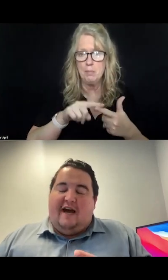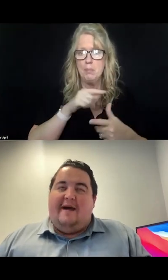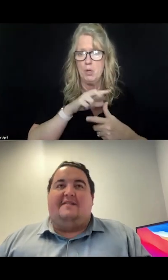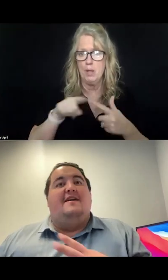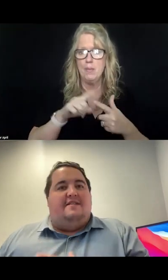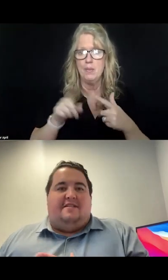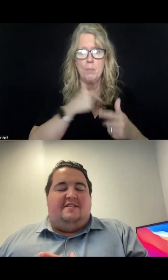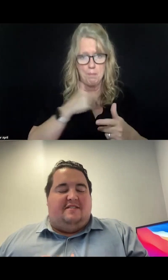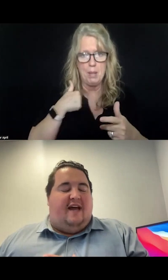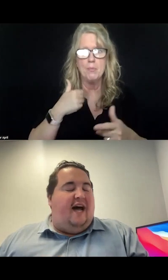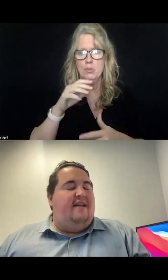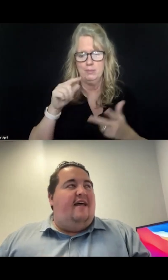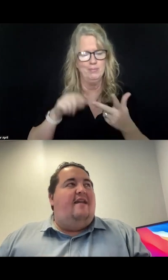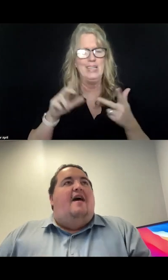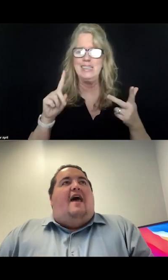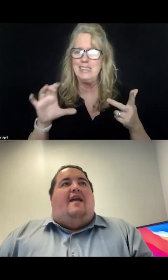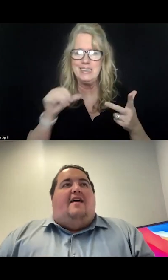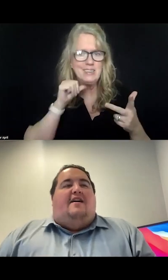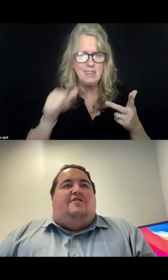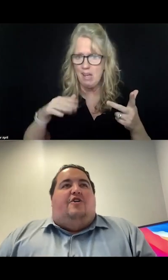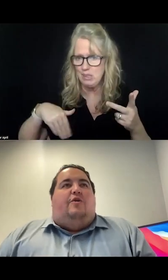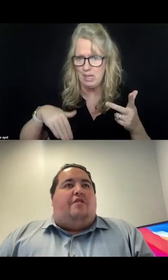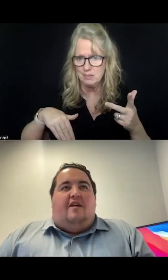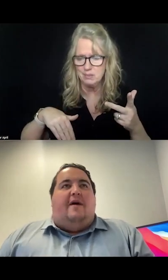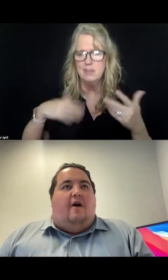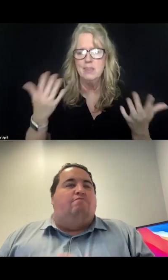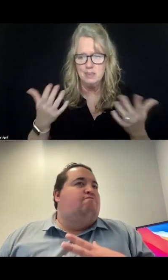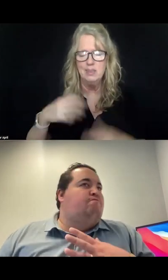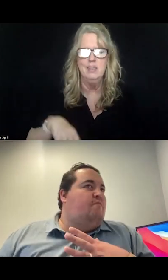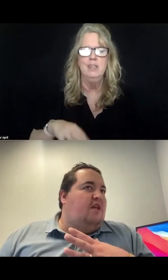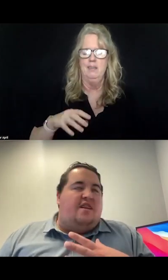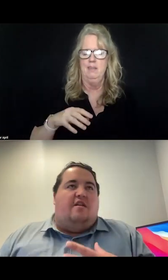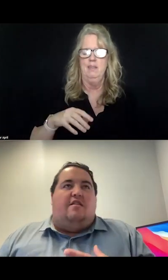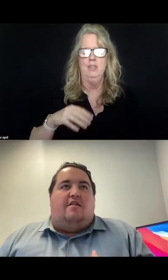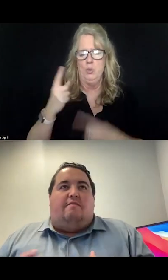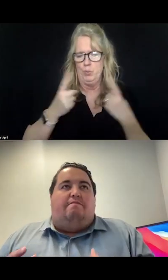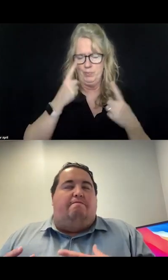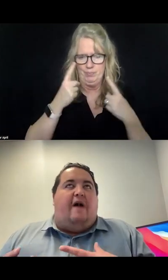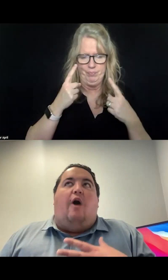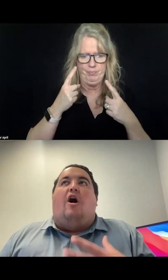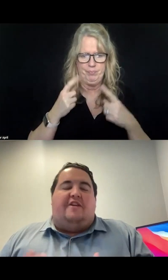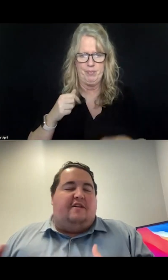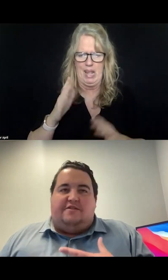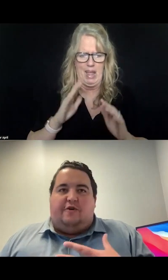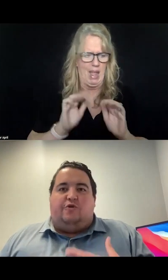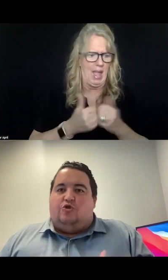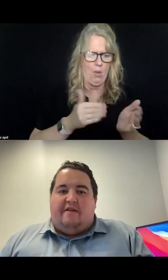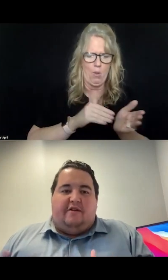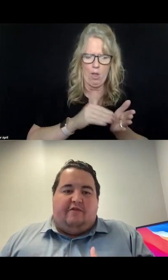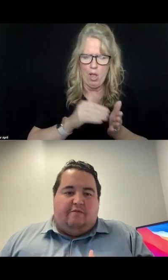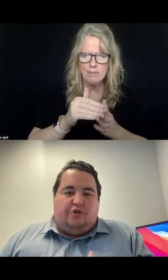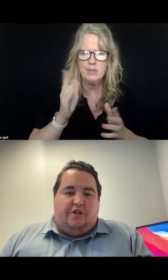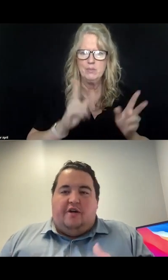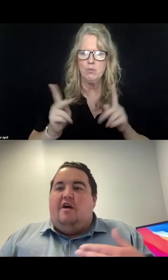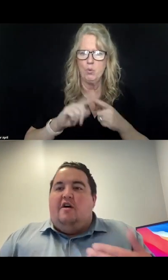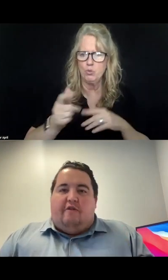members of the compact. DC is not yet, and so when you think about the how often it is folks are traveling